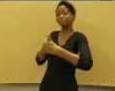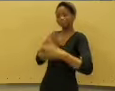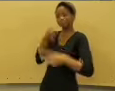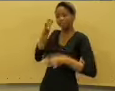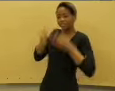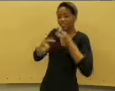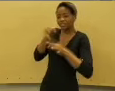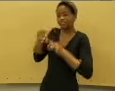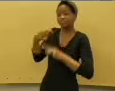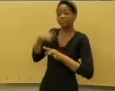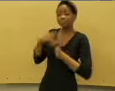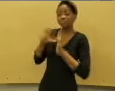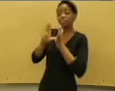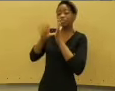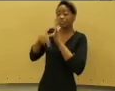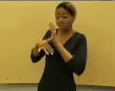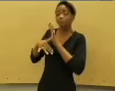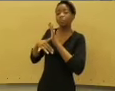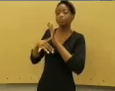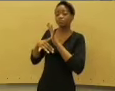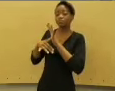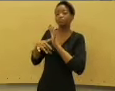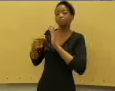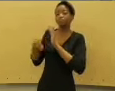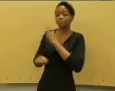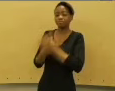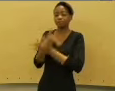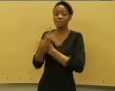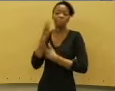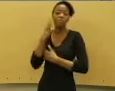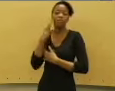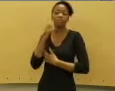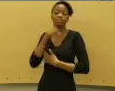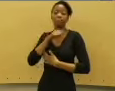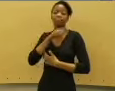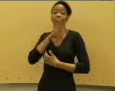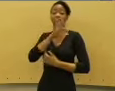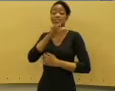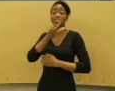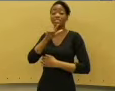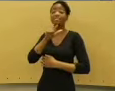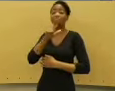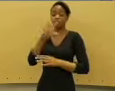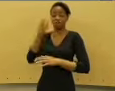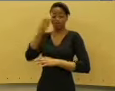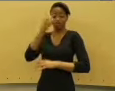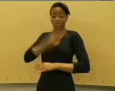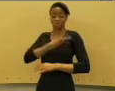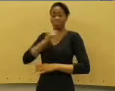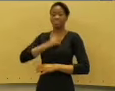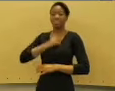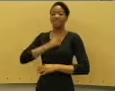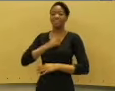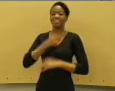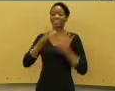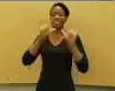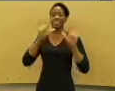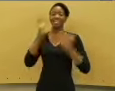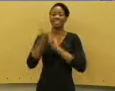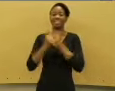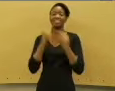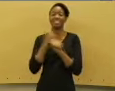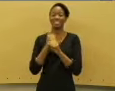I got disabled at 32. My daughter was 10. And so she got to see how my life